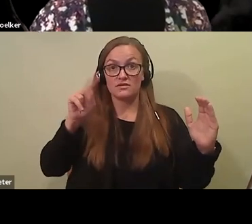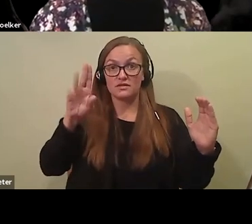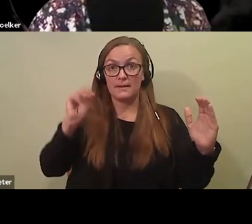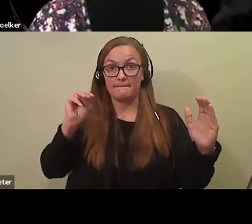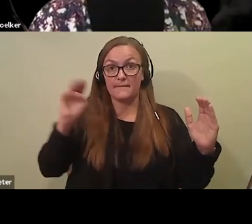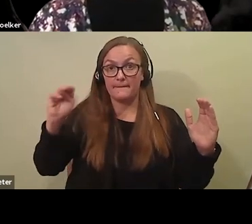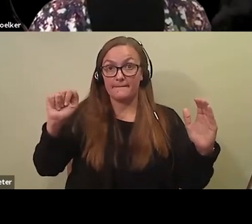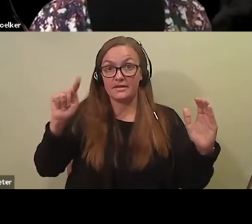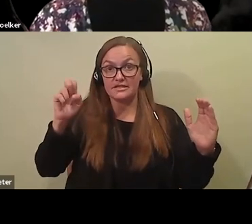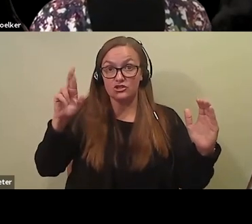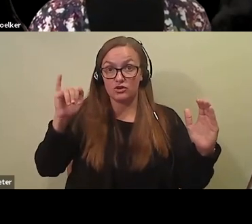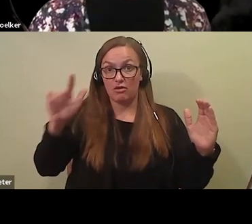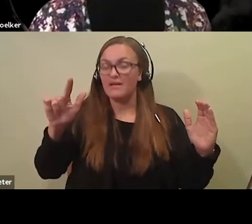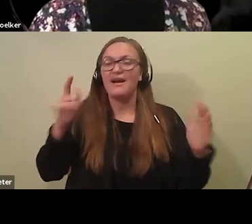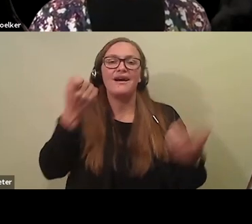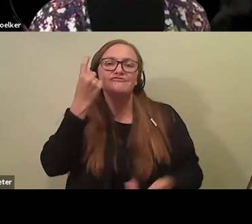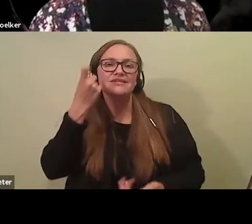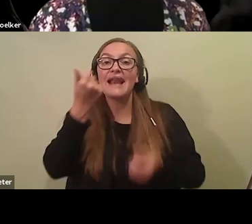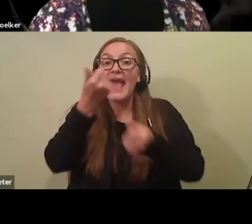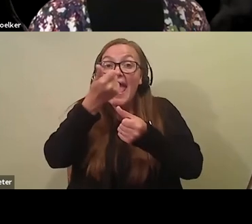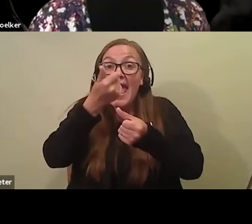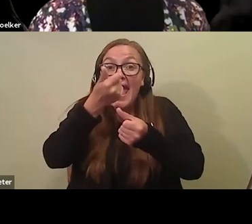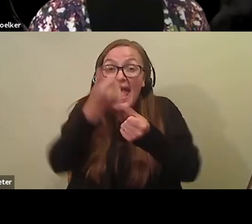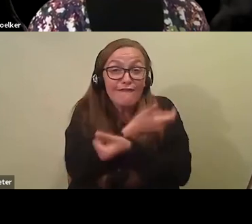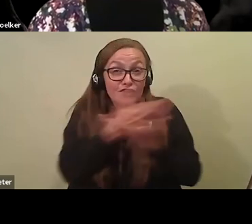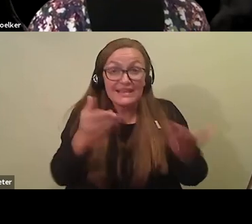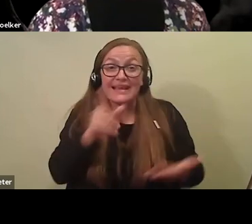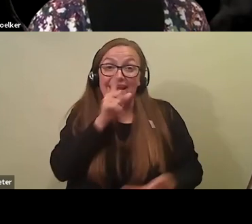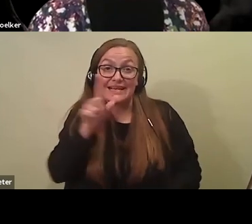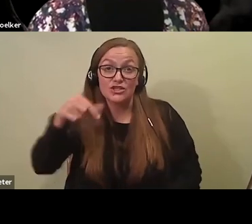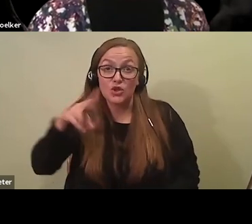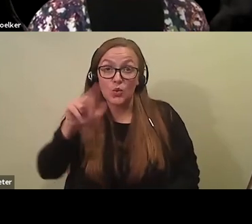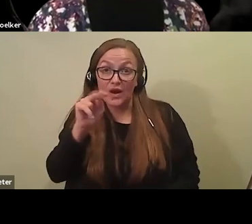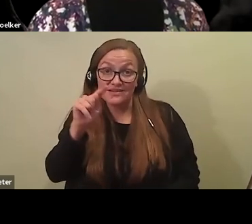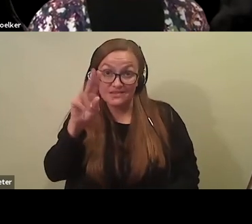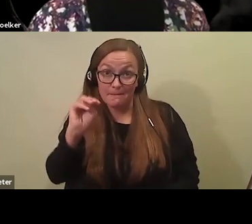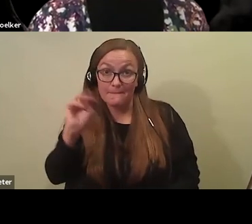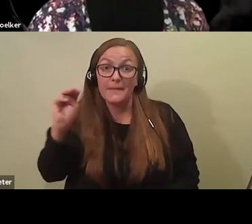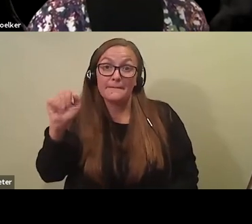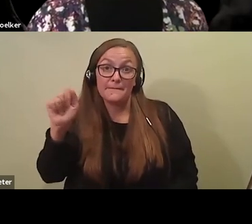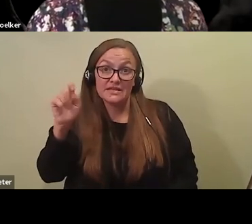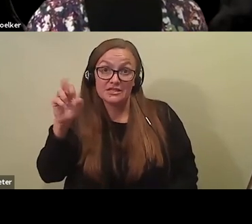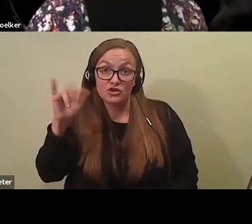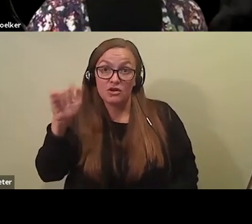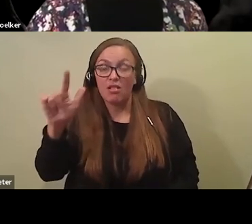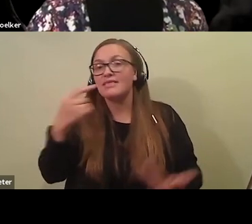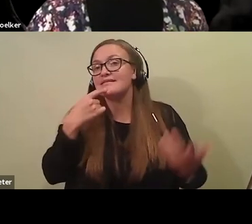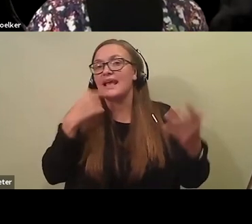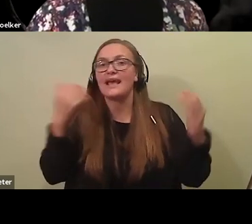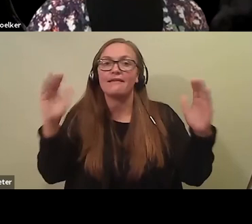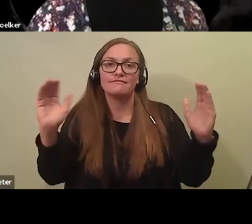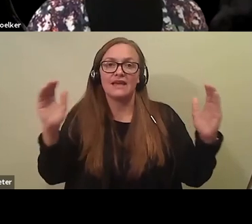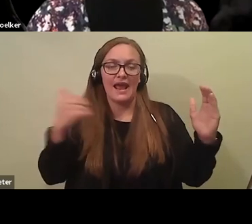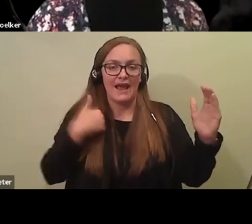every material is a quantum material. So what happens is, imagine it's got, say, three floors in it. So ground